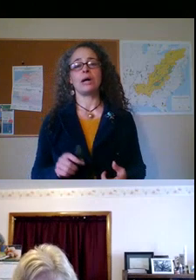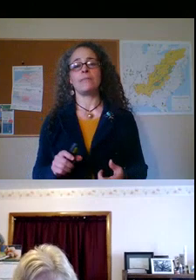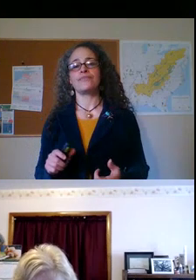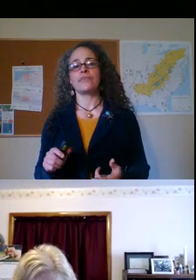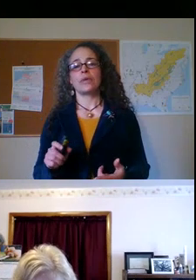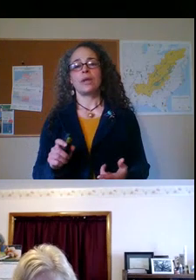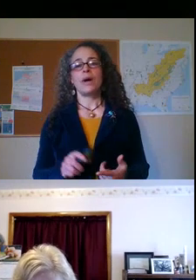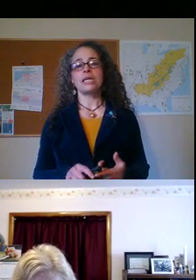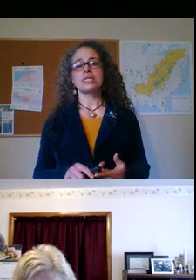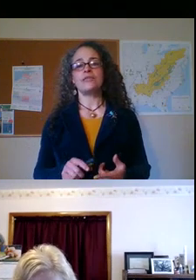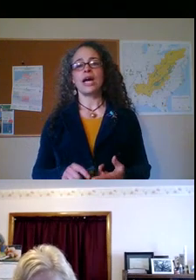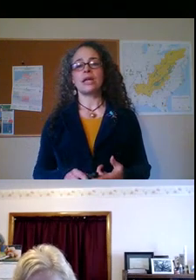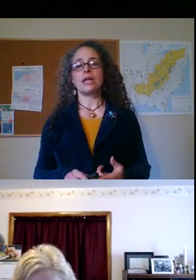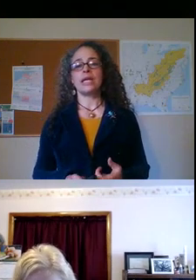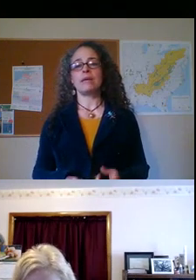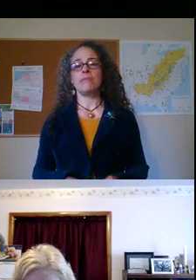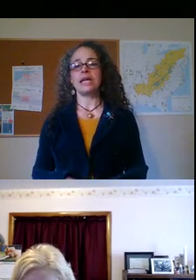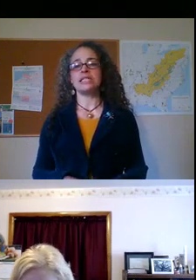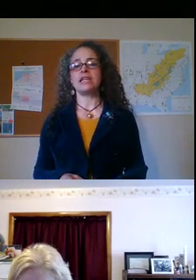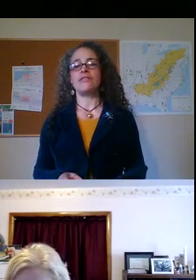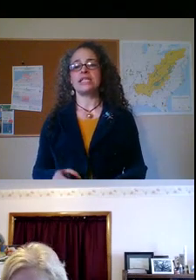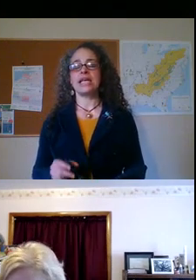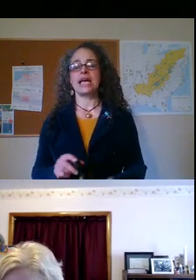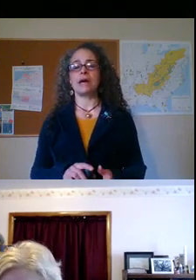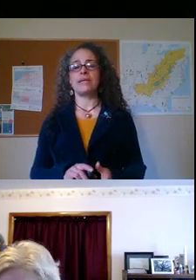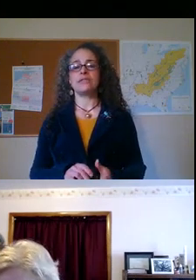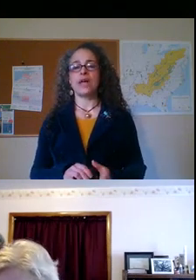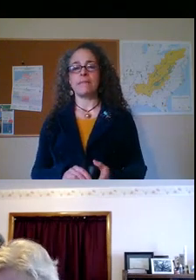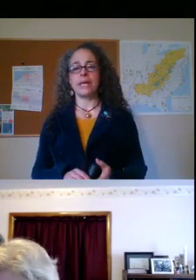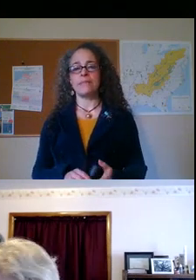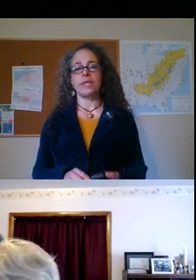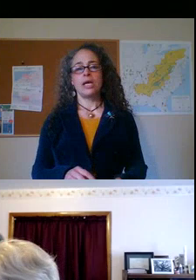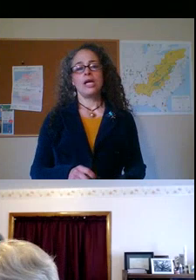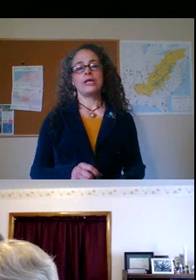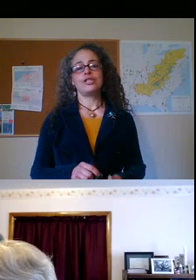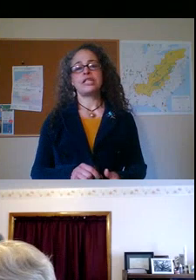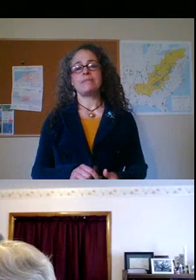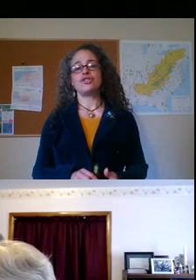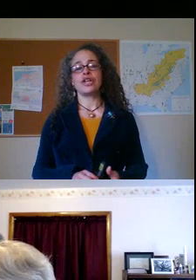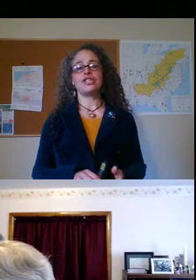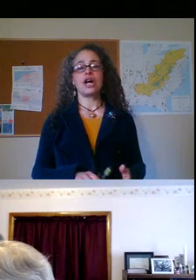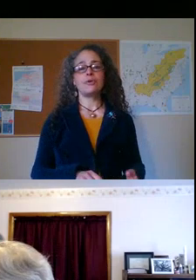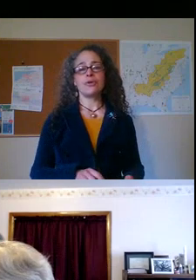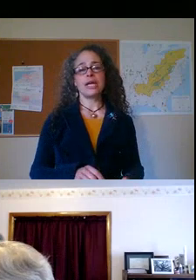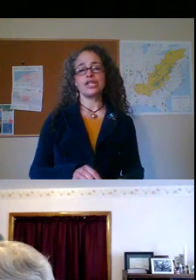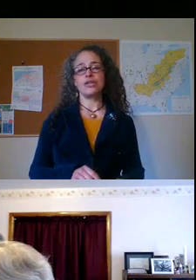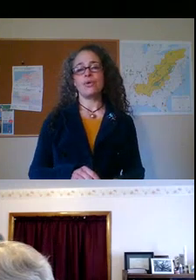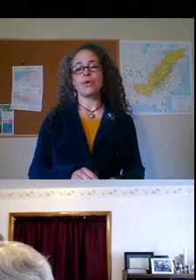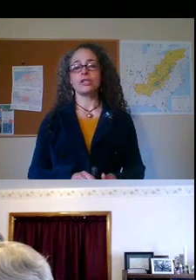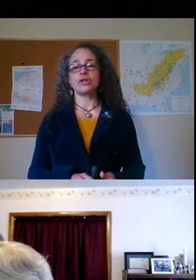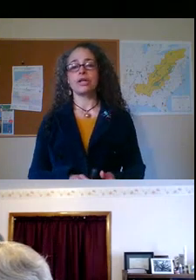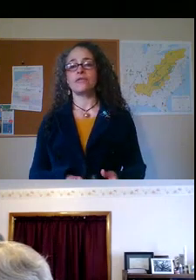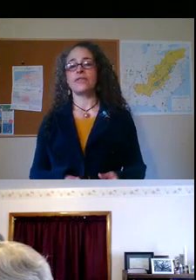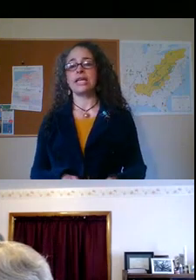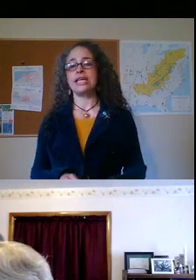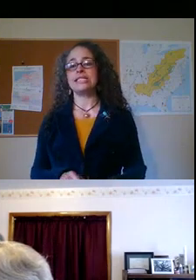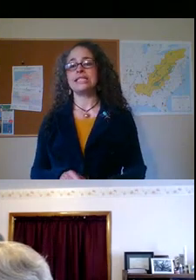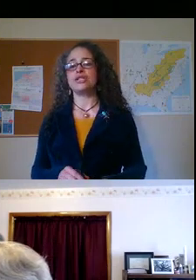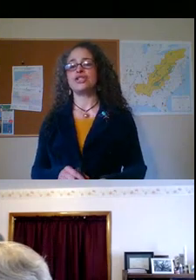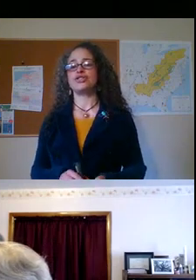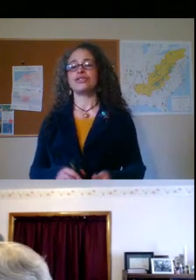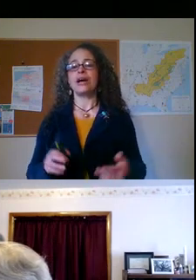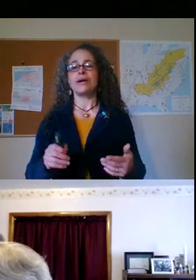measurably positive economic impact and advance economic development. It should demonstrate job creation or